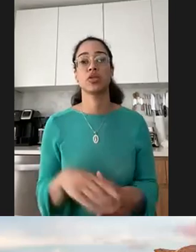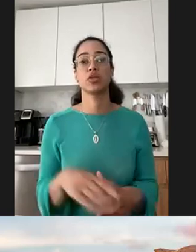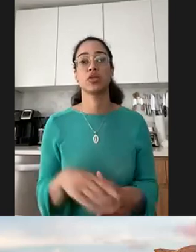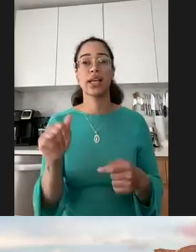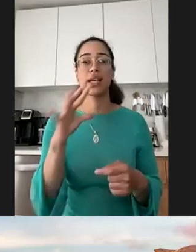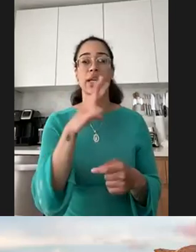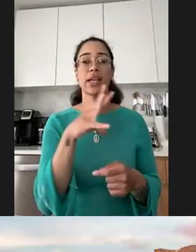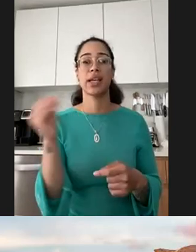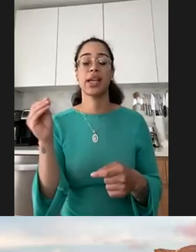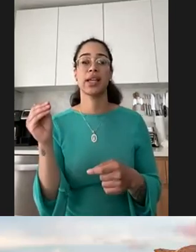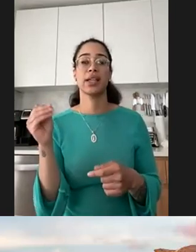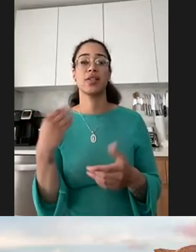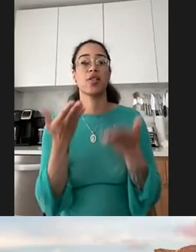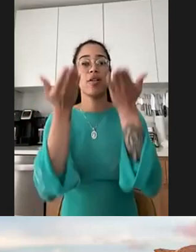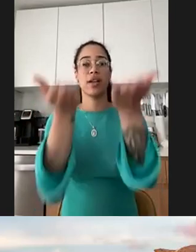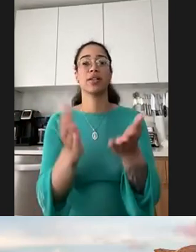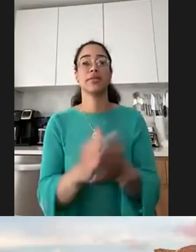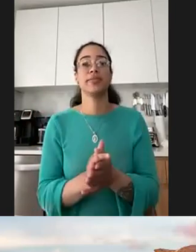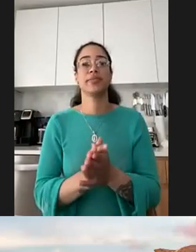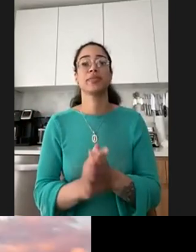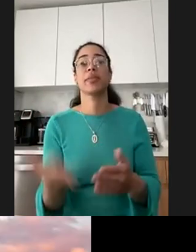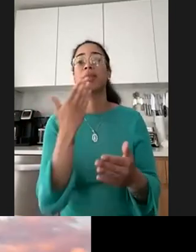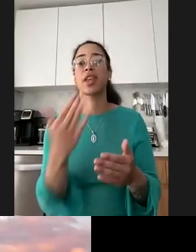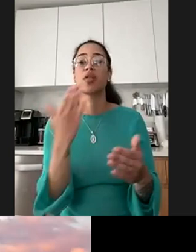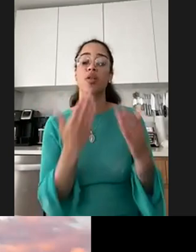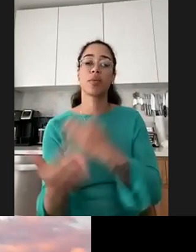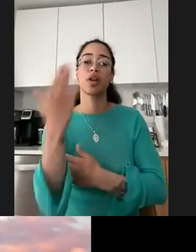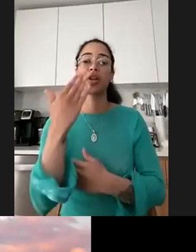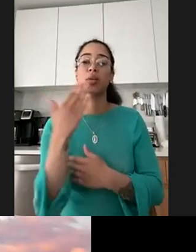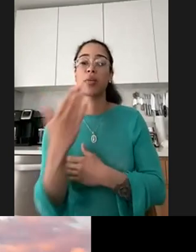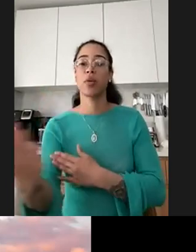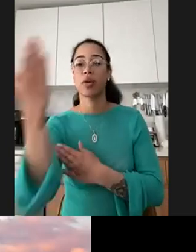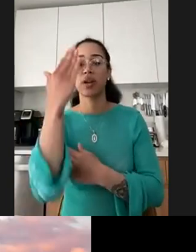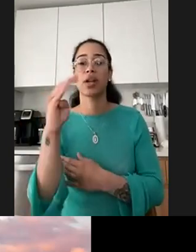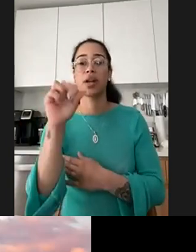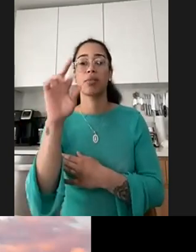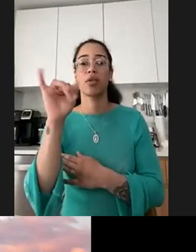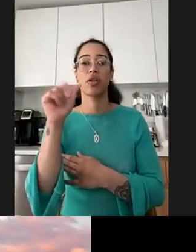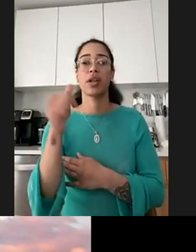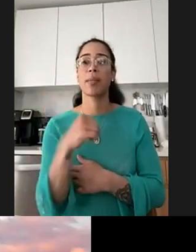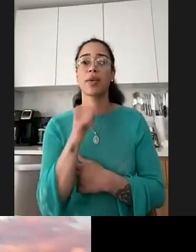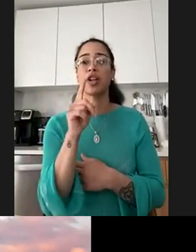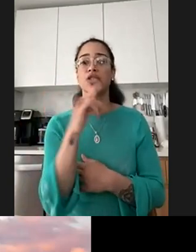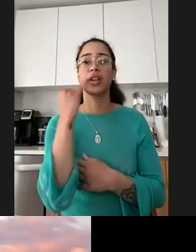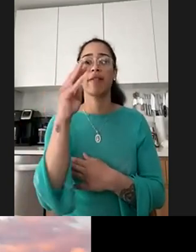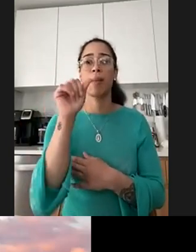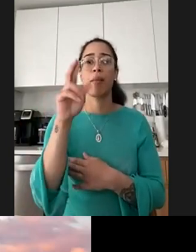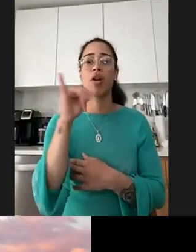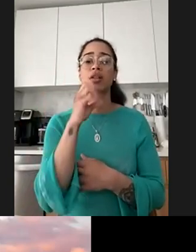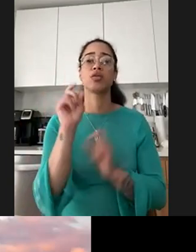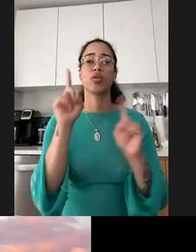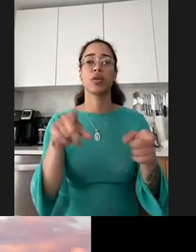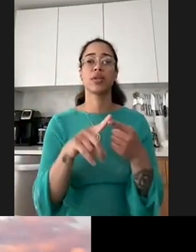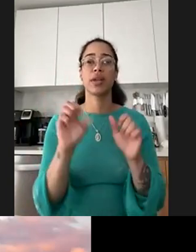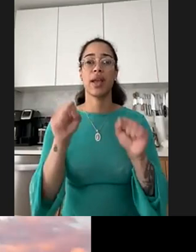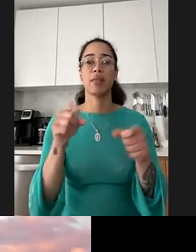yours. Thank you. Good morning, everyone, and good morning, Marina. I'm not sure if Mark is going to be able to join today, so I'll go ahead